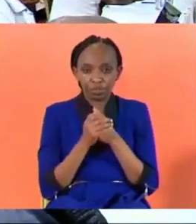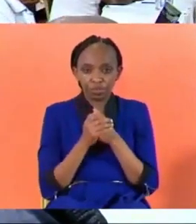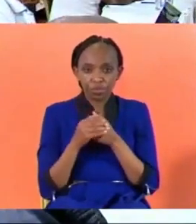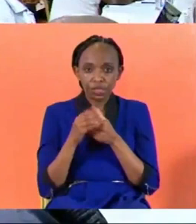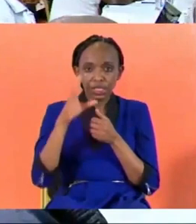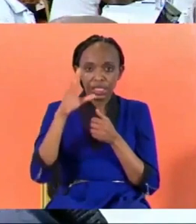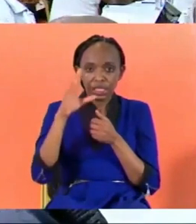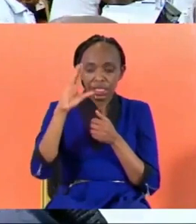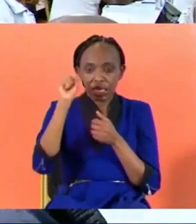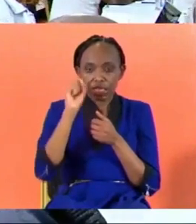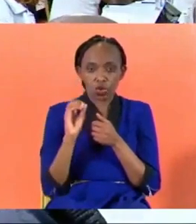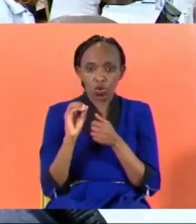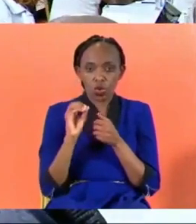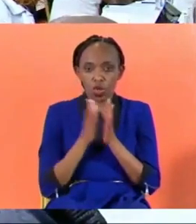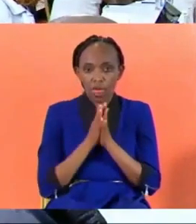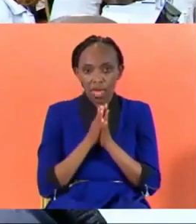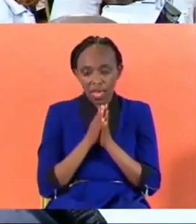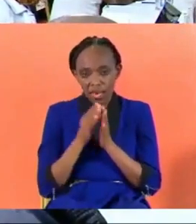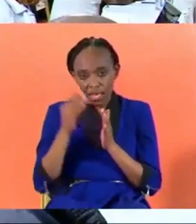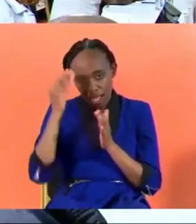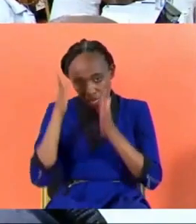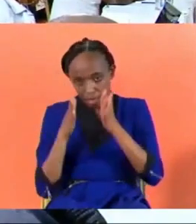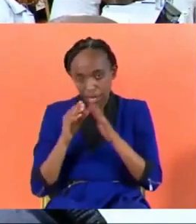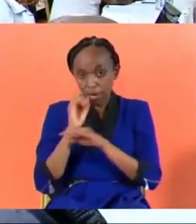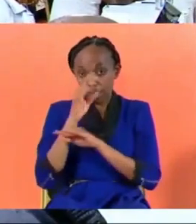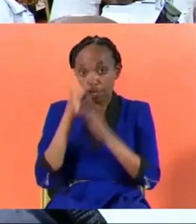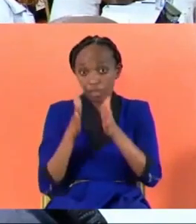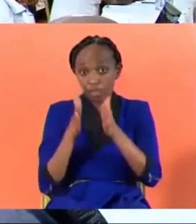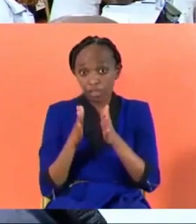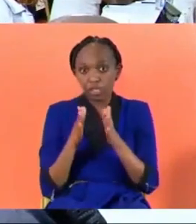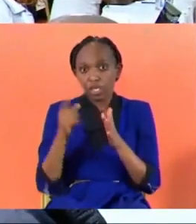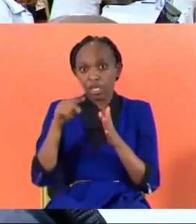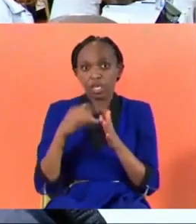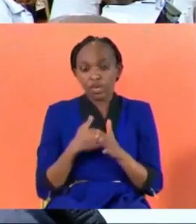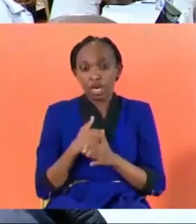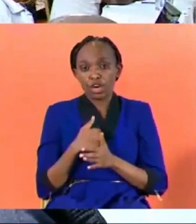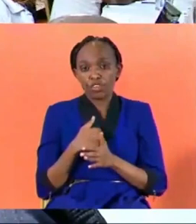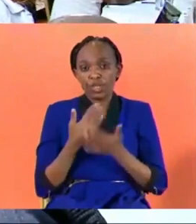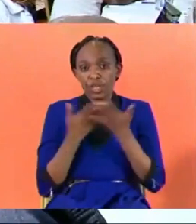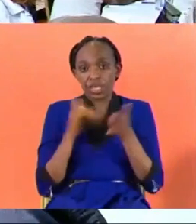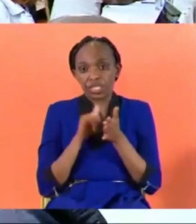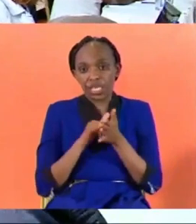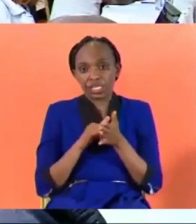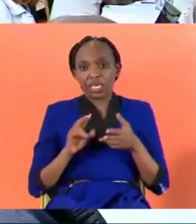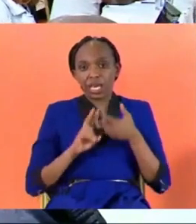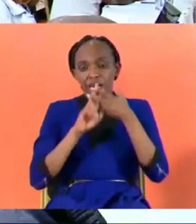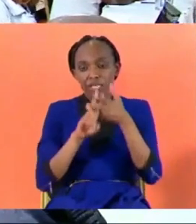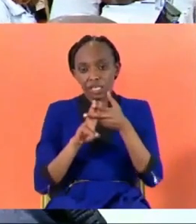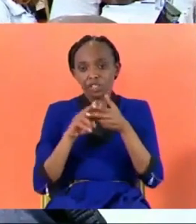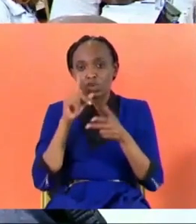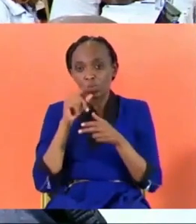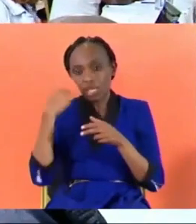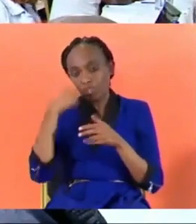CSOs and also academia and some media personnel as well. And we ran things like hashtags on Twitter